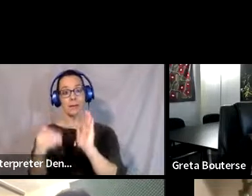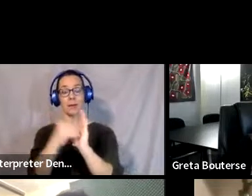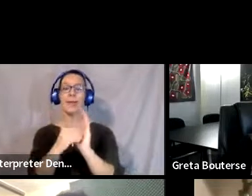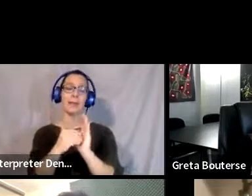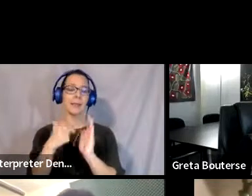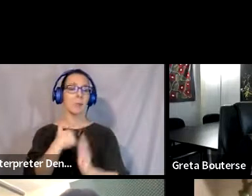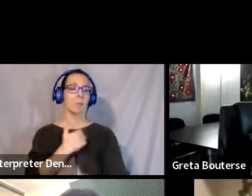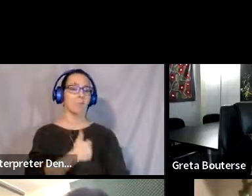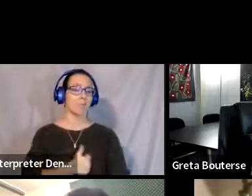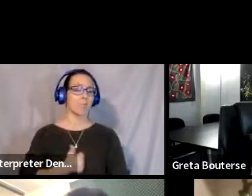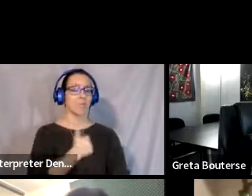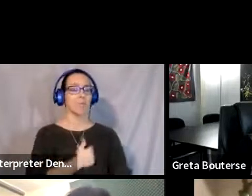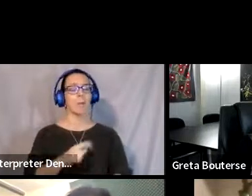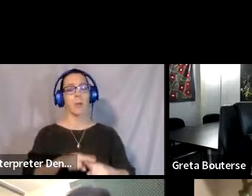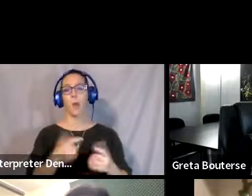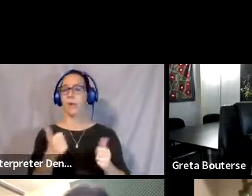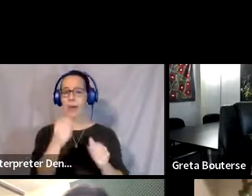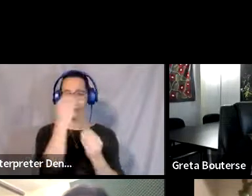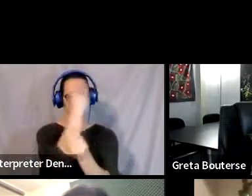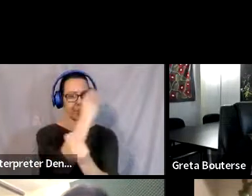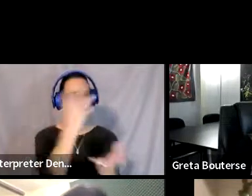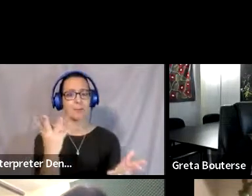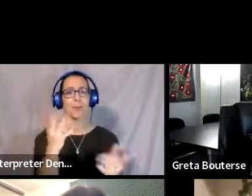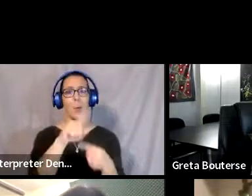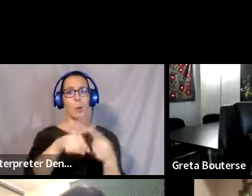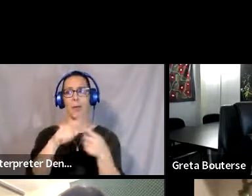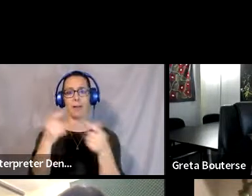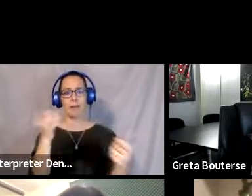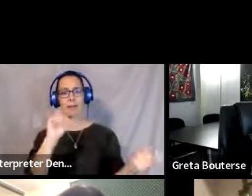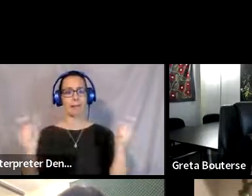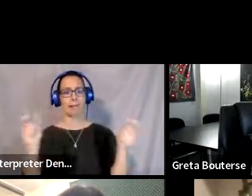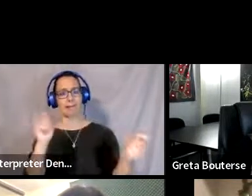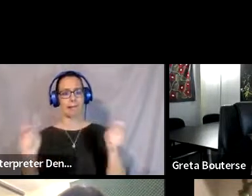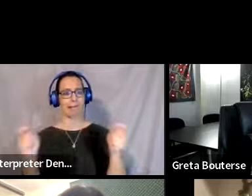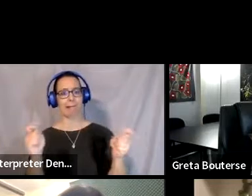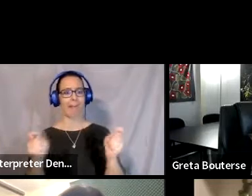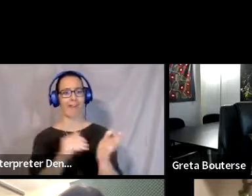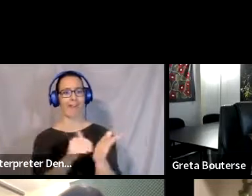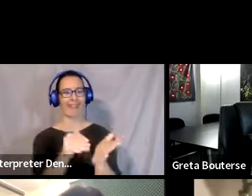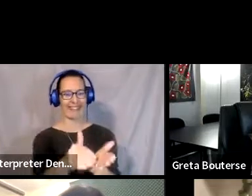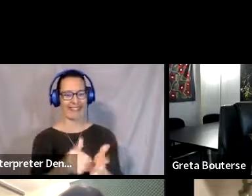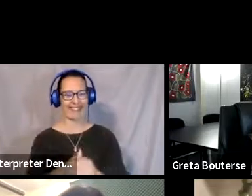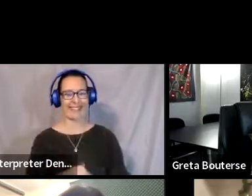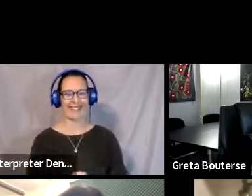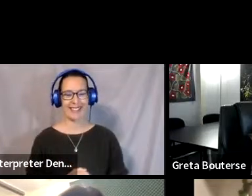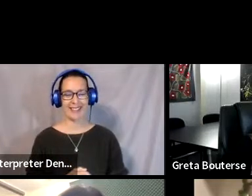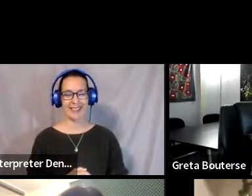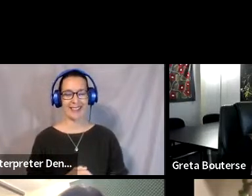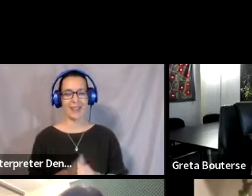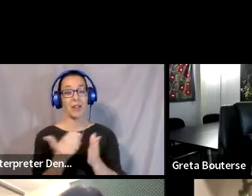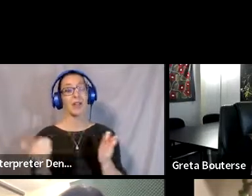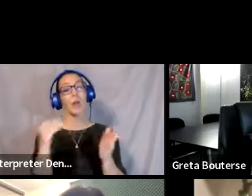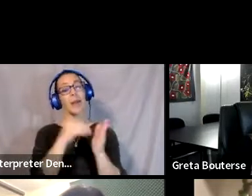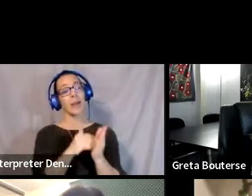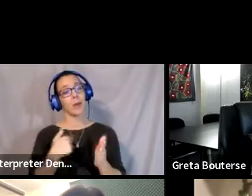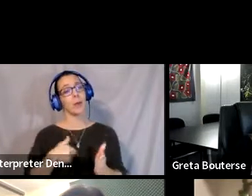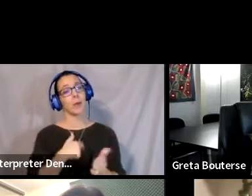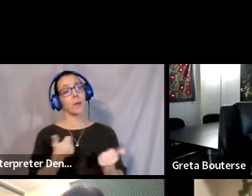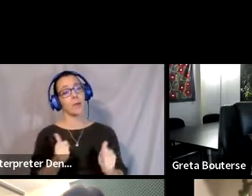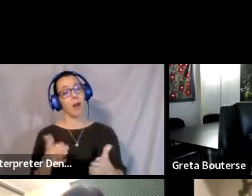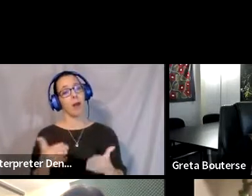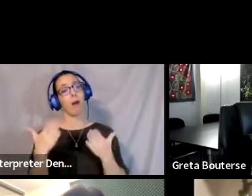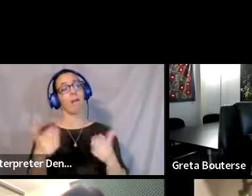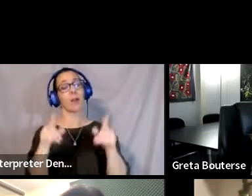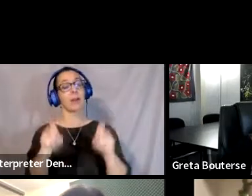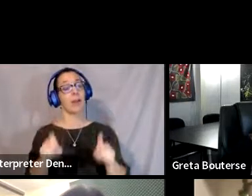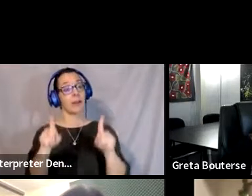as best we can. We're also trying to continue to offer testing